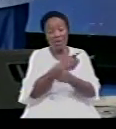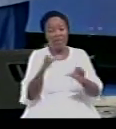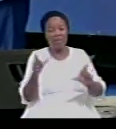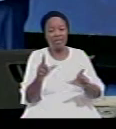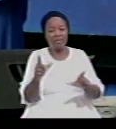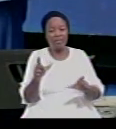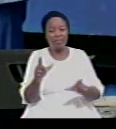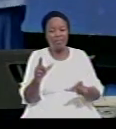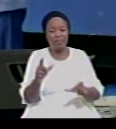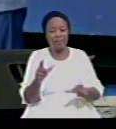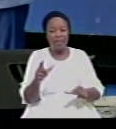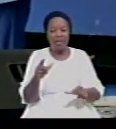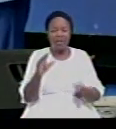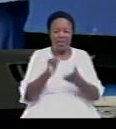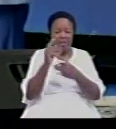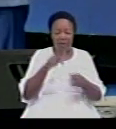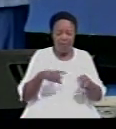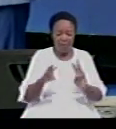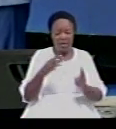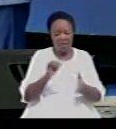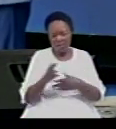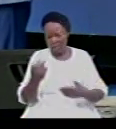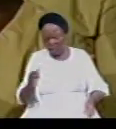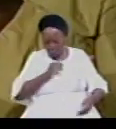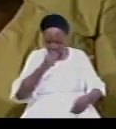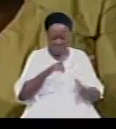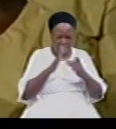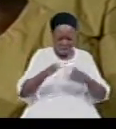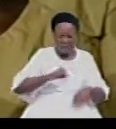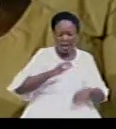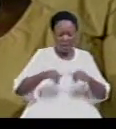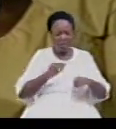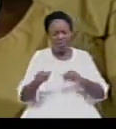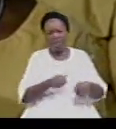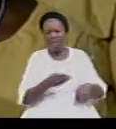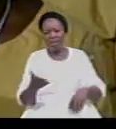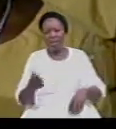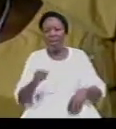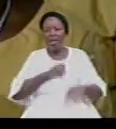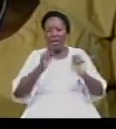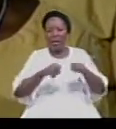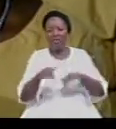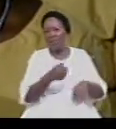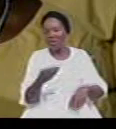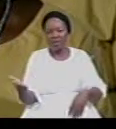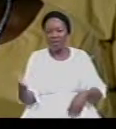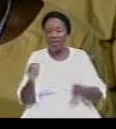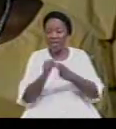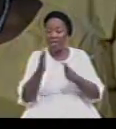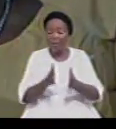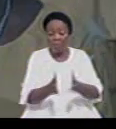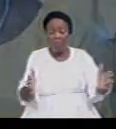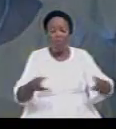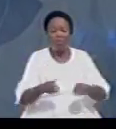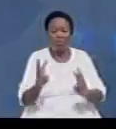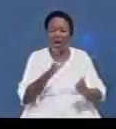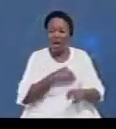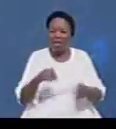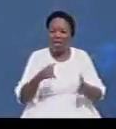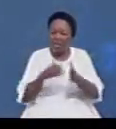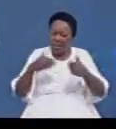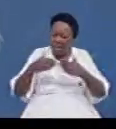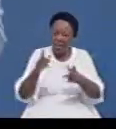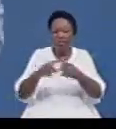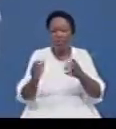know, I'm a Christian, I can do anything. That's a broad way, and it leads to